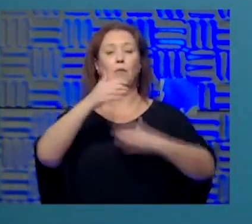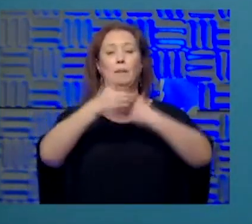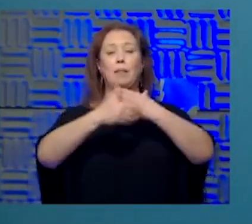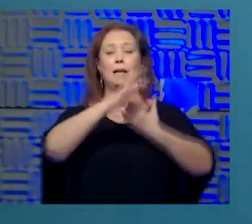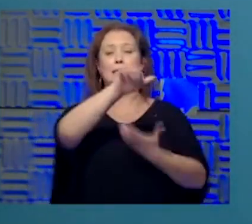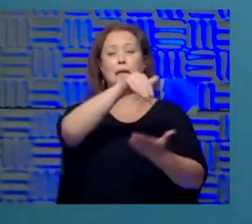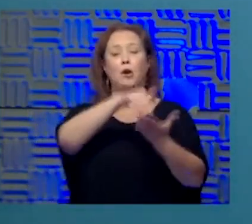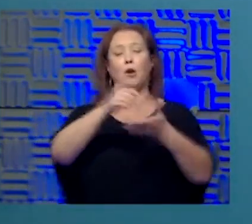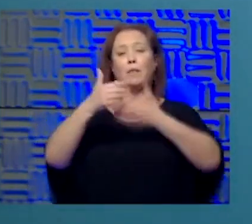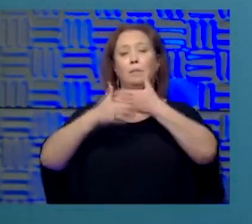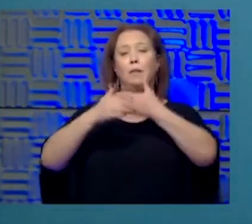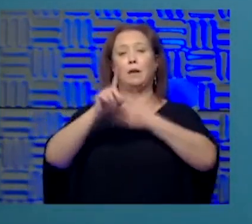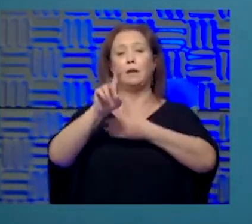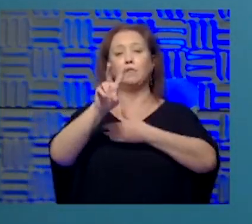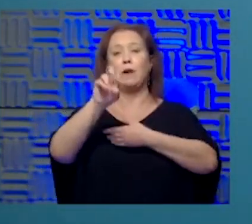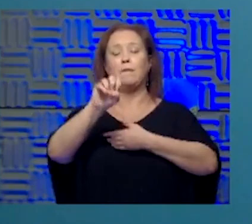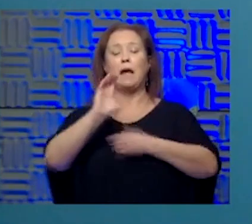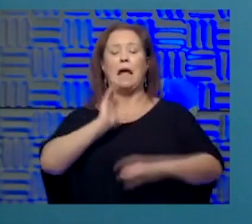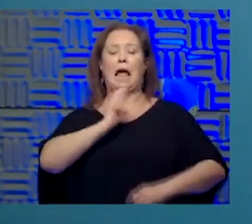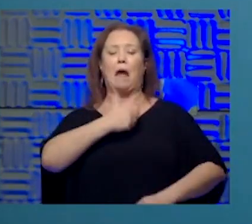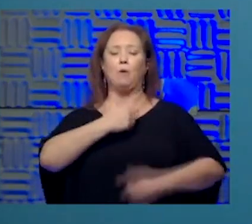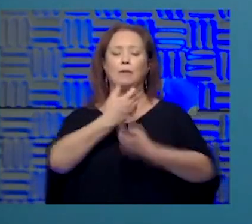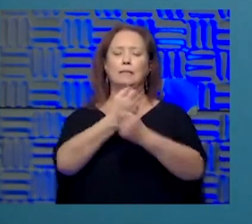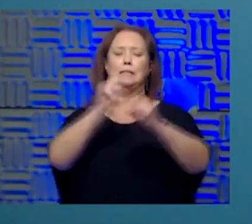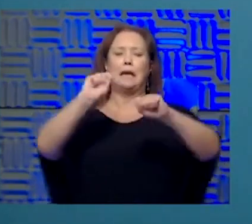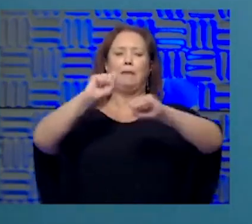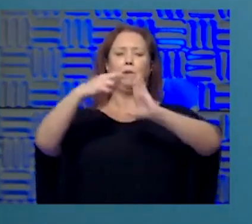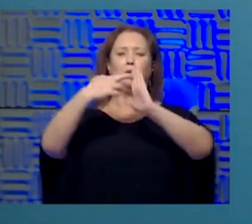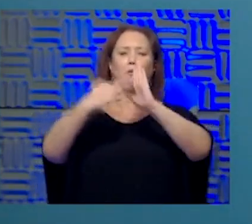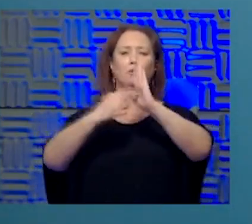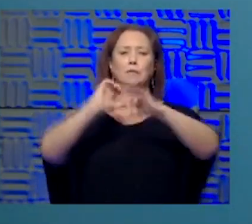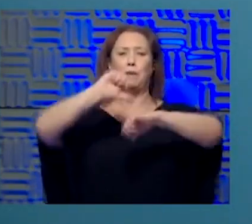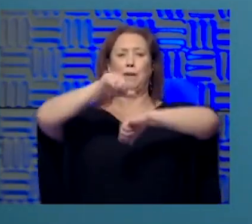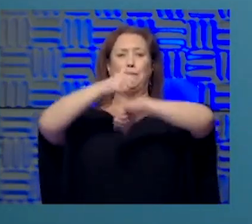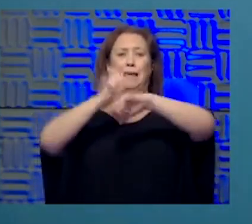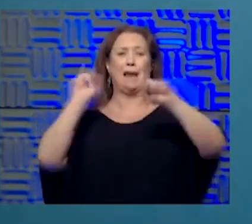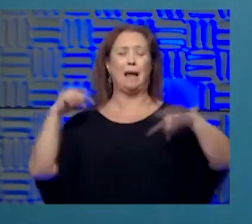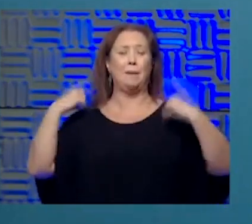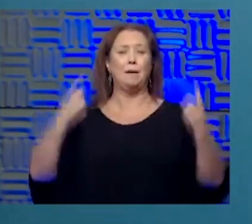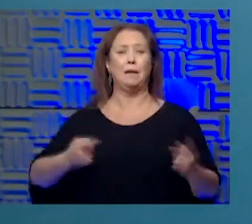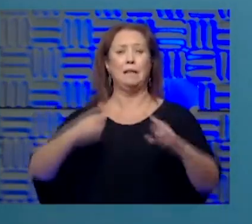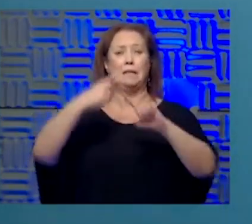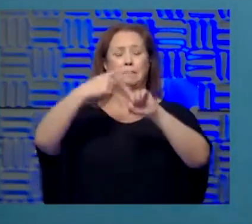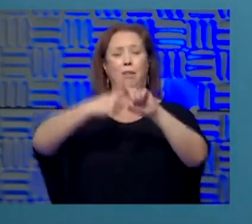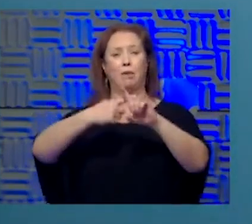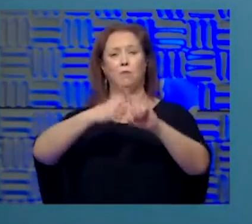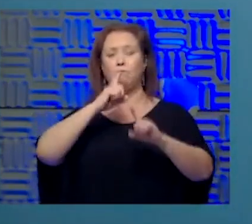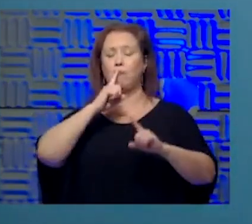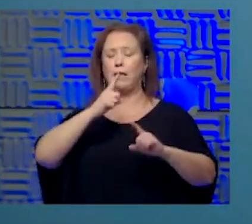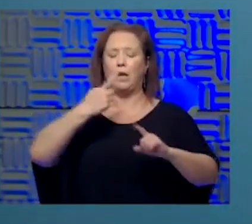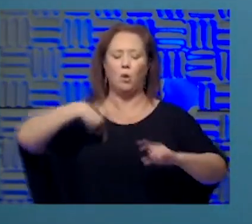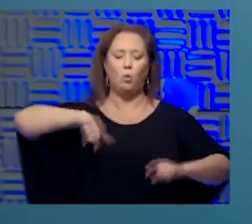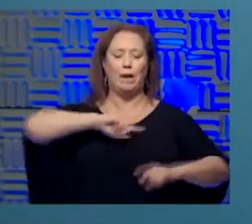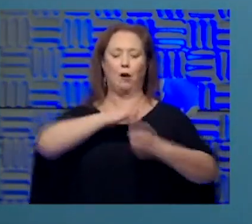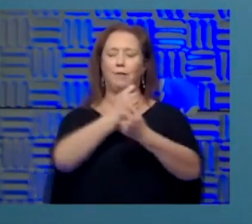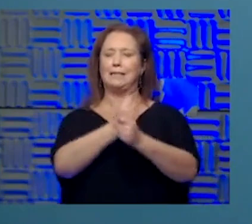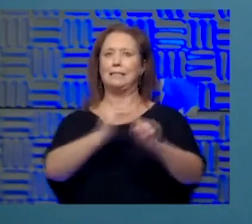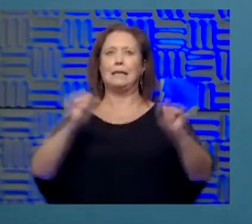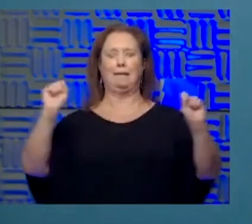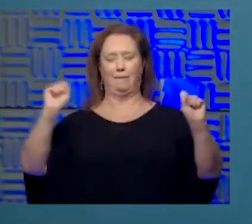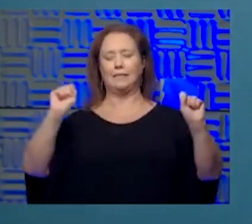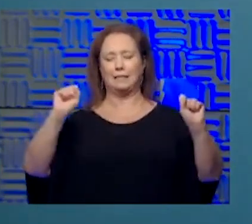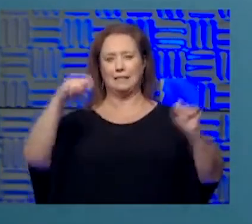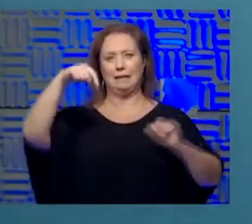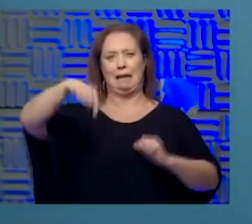The amount of safety protocols that we've implemented over the past month or so, I mean, we really are the safest we've ever been. We're